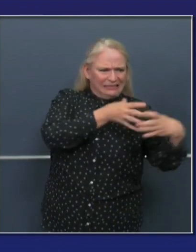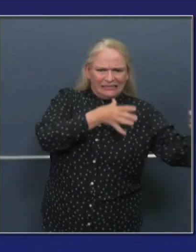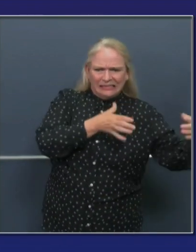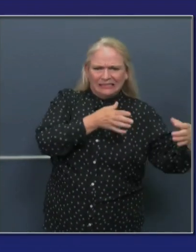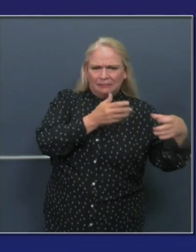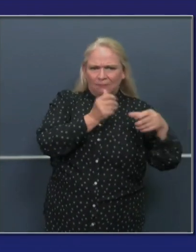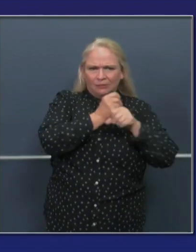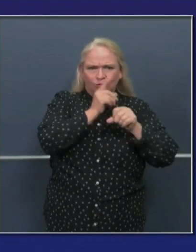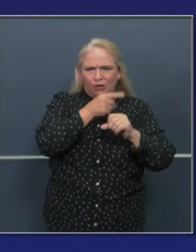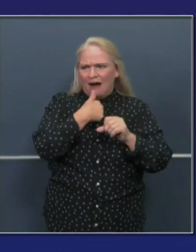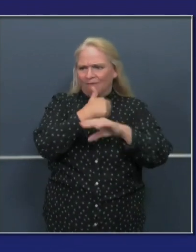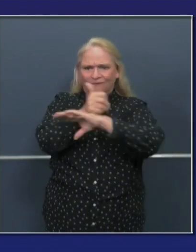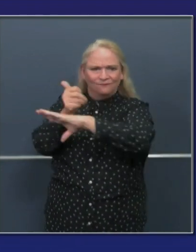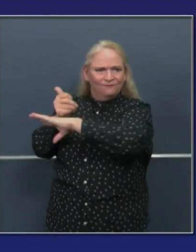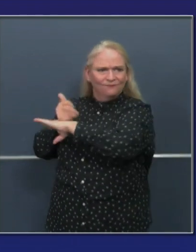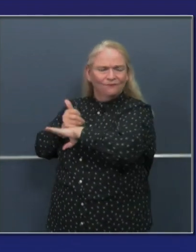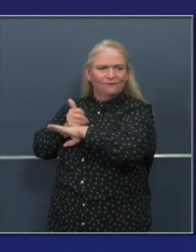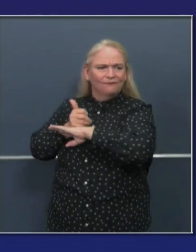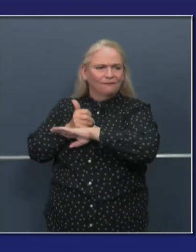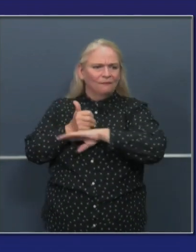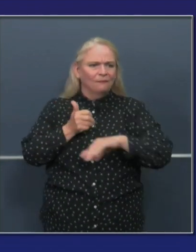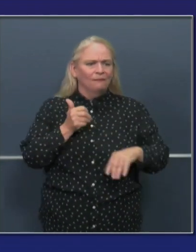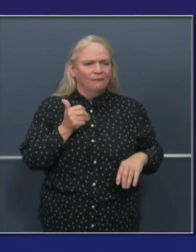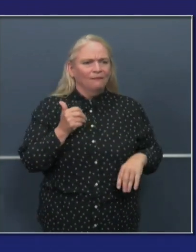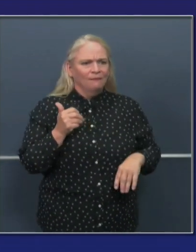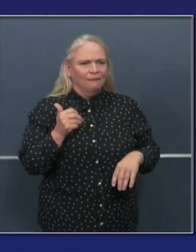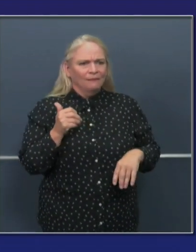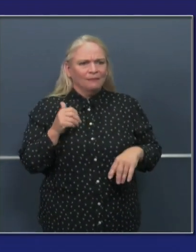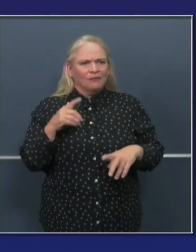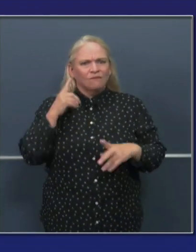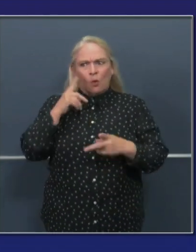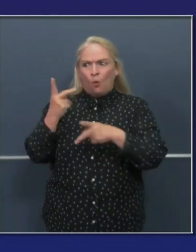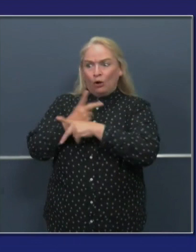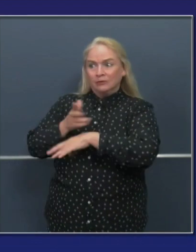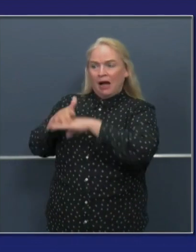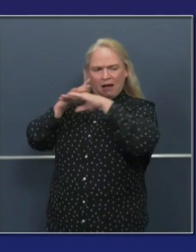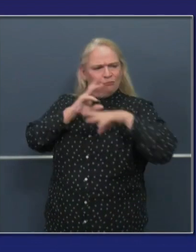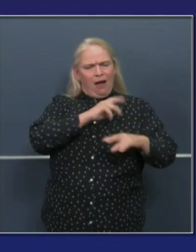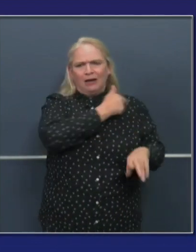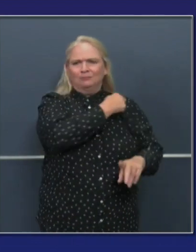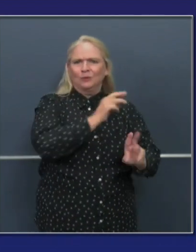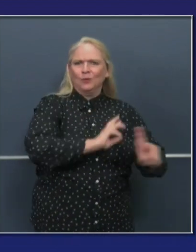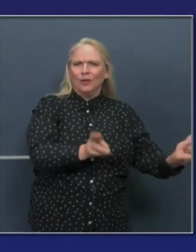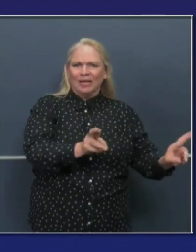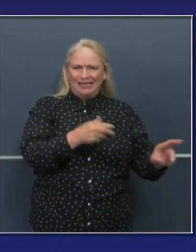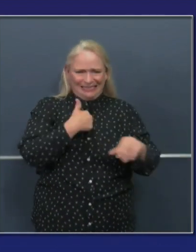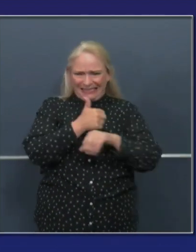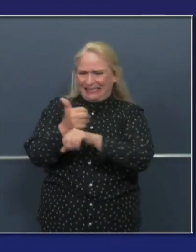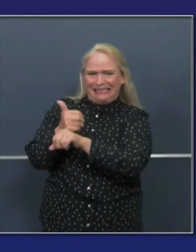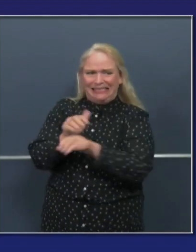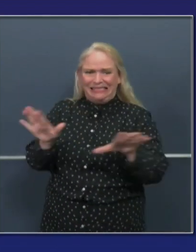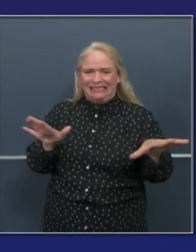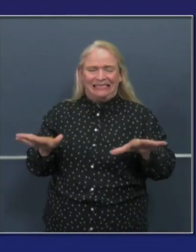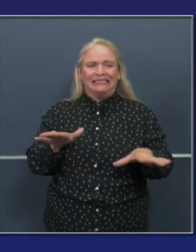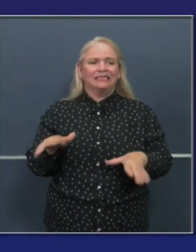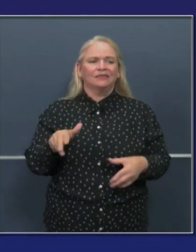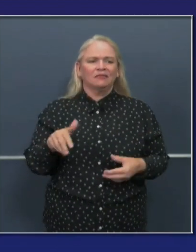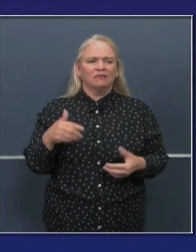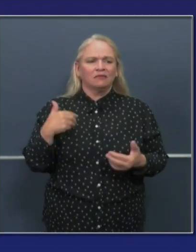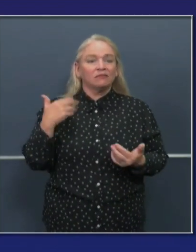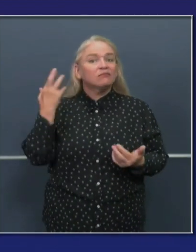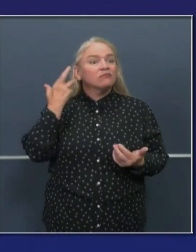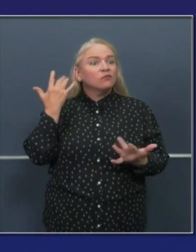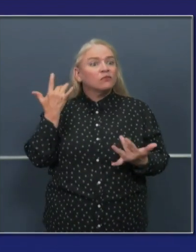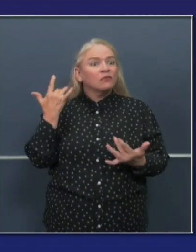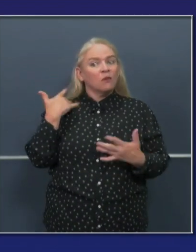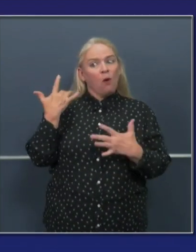in capacity needs. And that increase was not only increase in terms of place, meaning